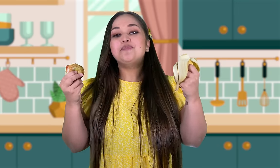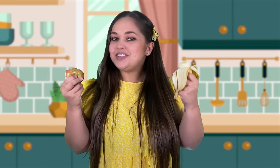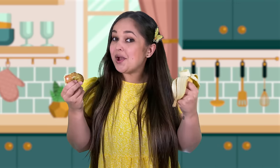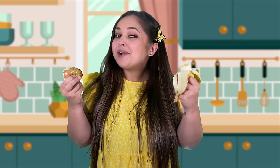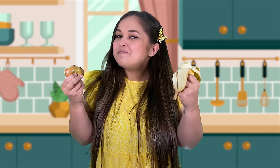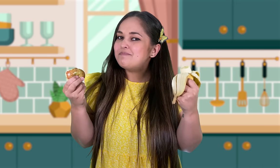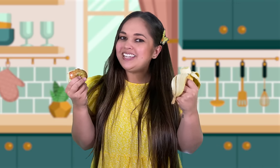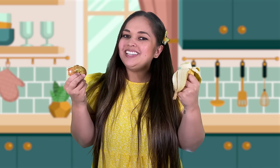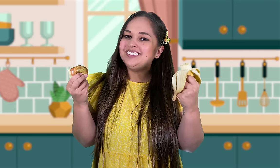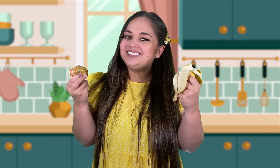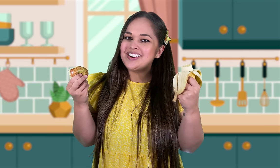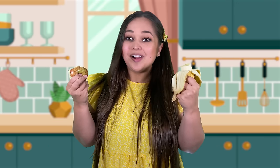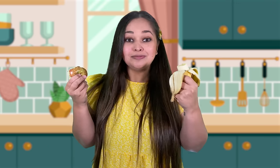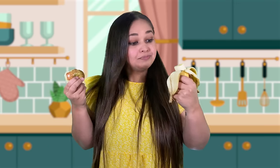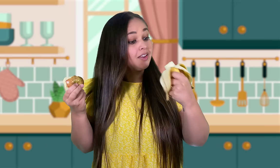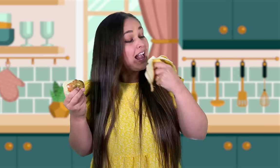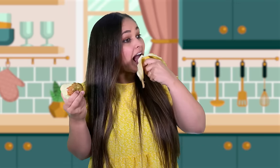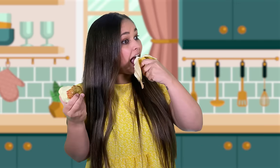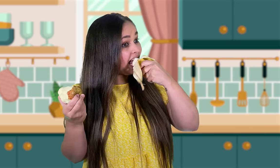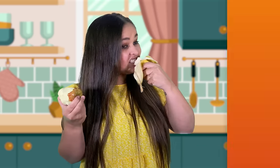bananas. Yummy.